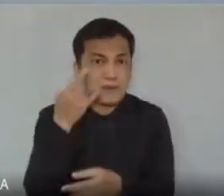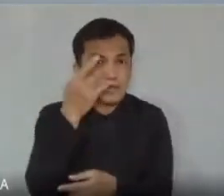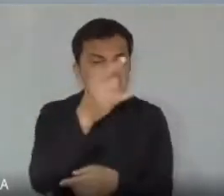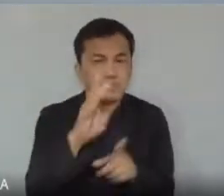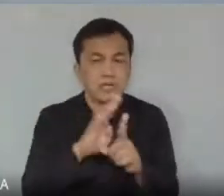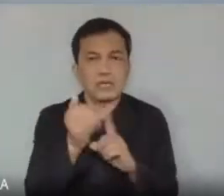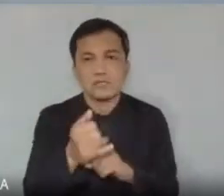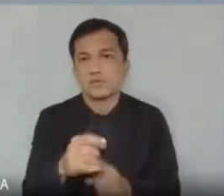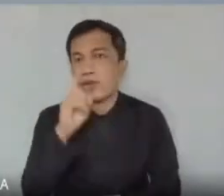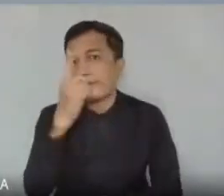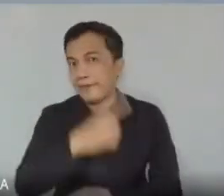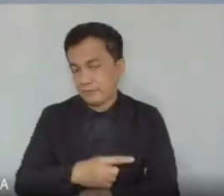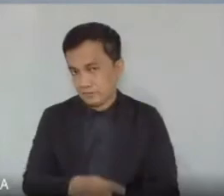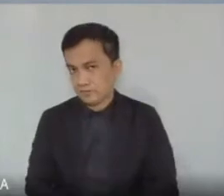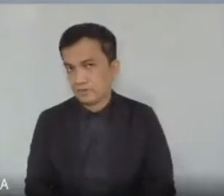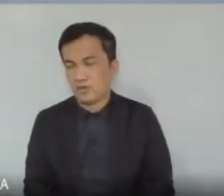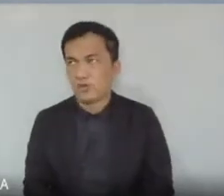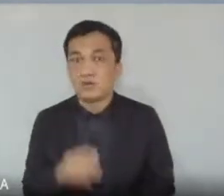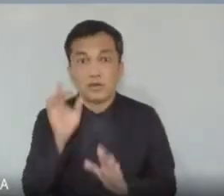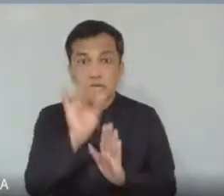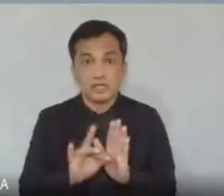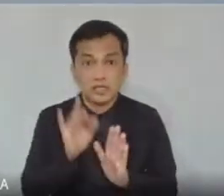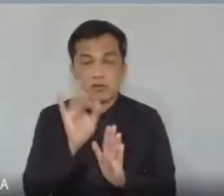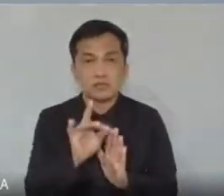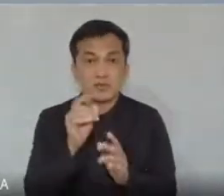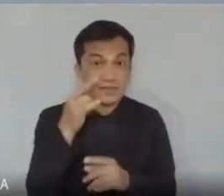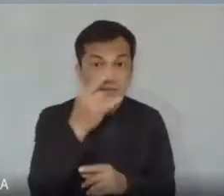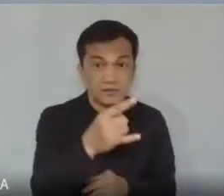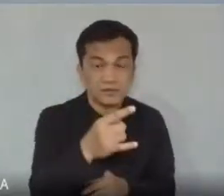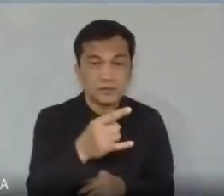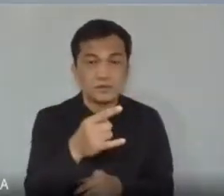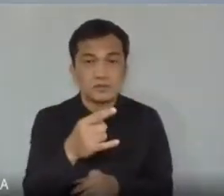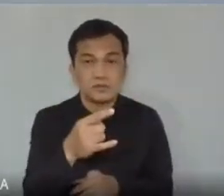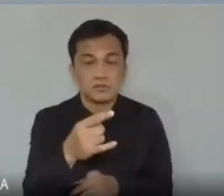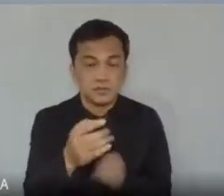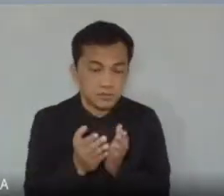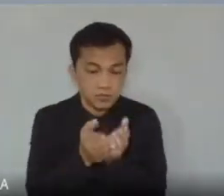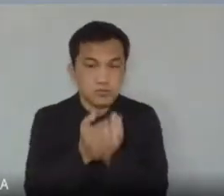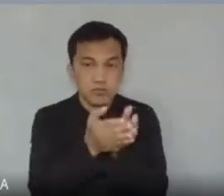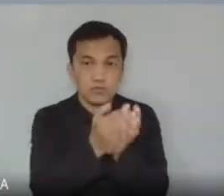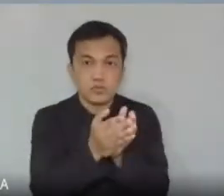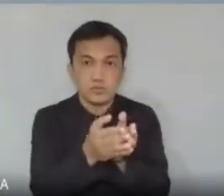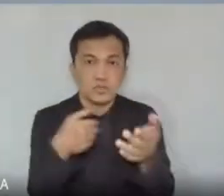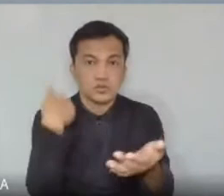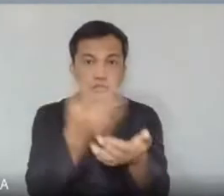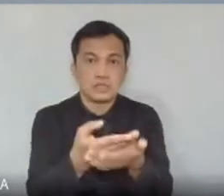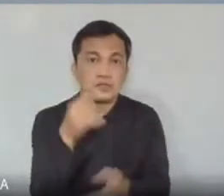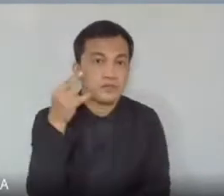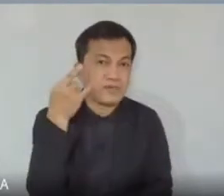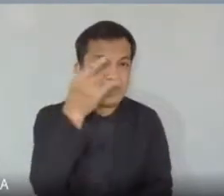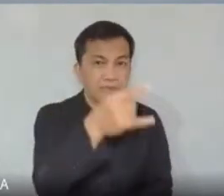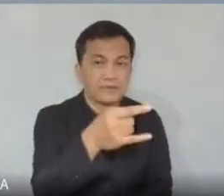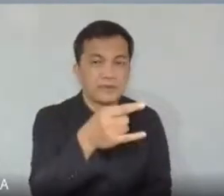see the difficulty of accessing our health services. So this telemedicine equipment were